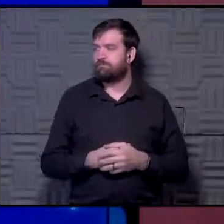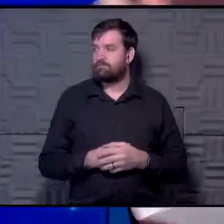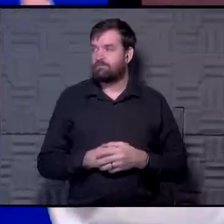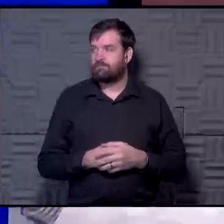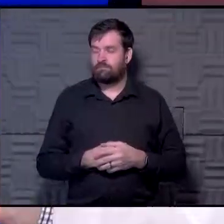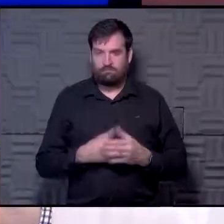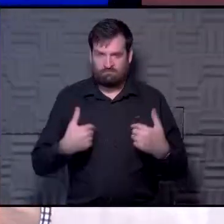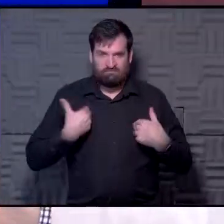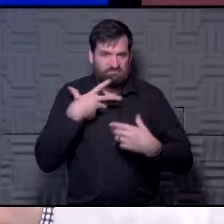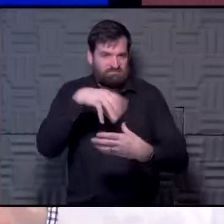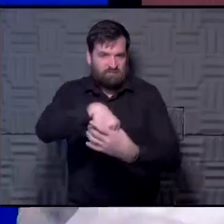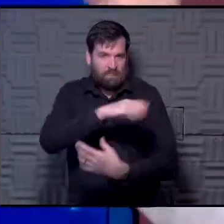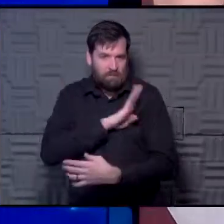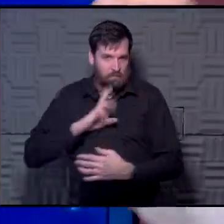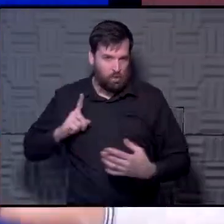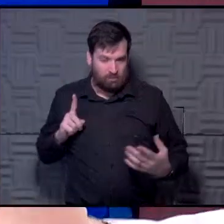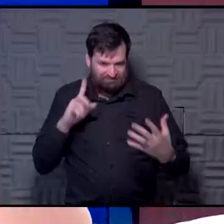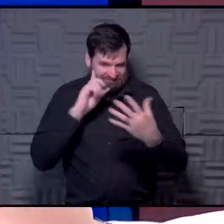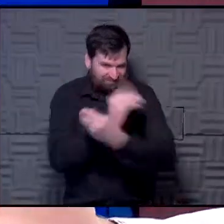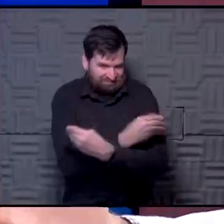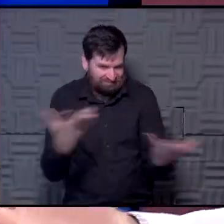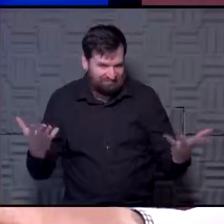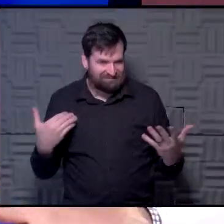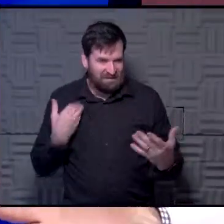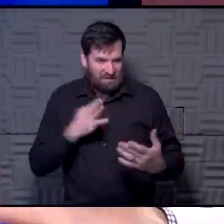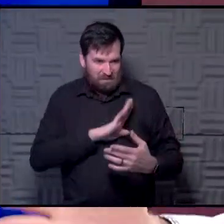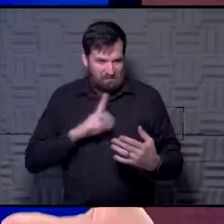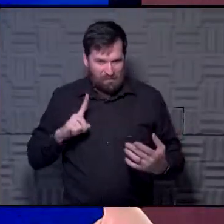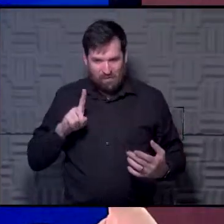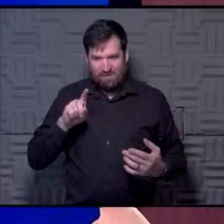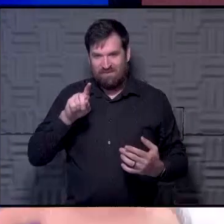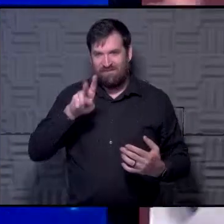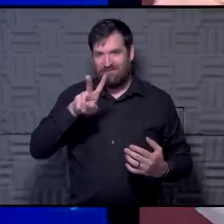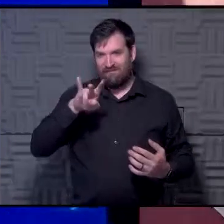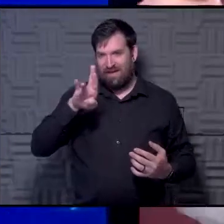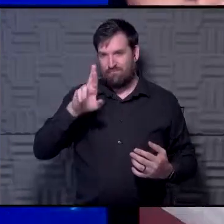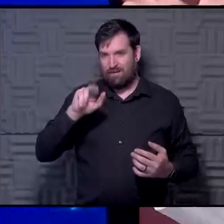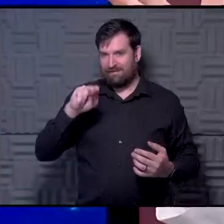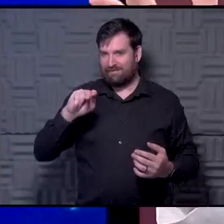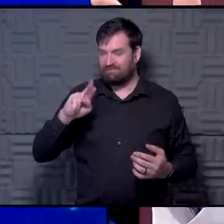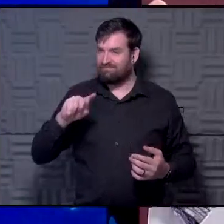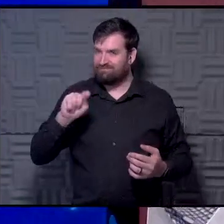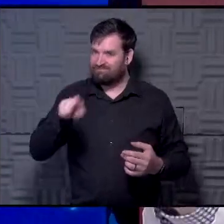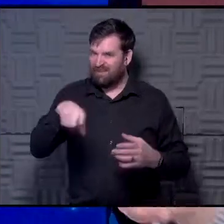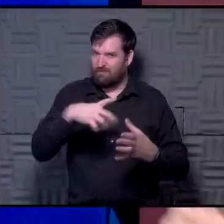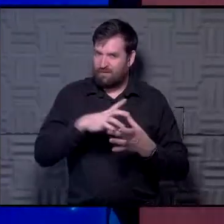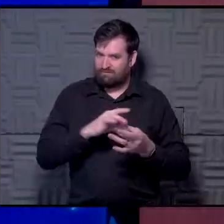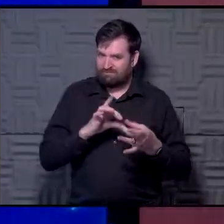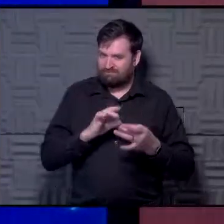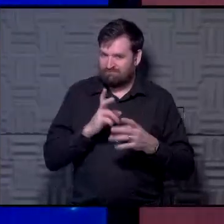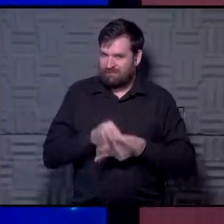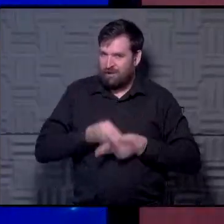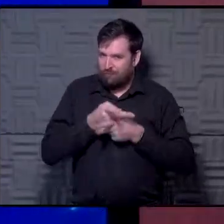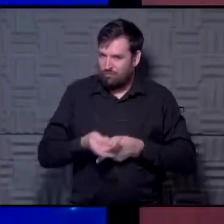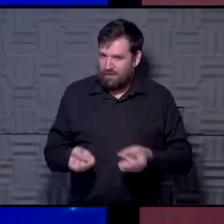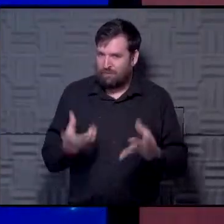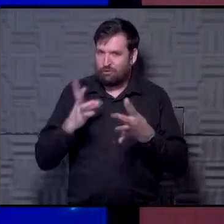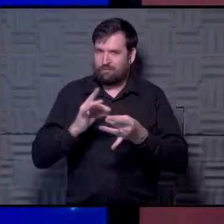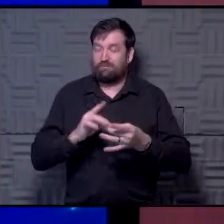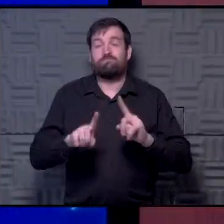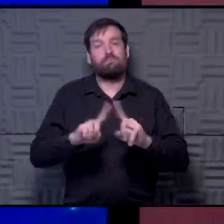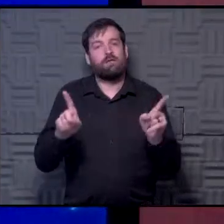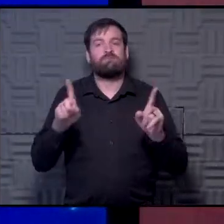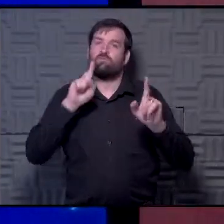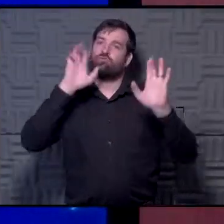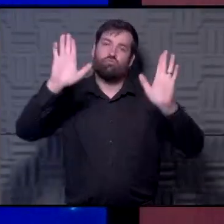I'm on the board, so I had full disclosure, I'm on the board of Vibrant, and so I'm a true believer, so I got to be a little careful with how much I say about it. But they